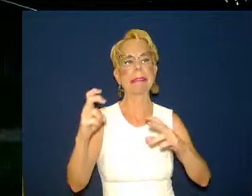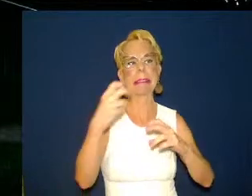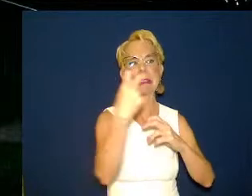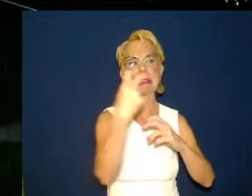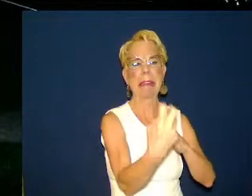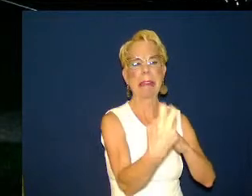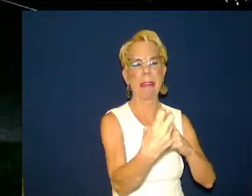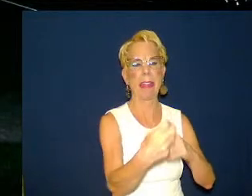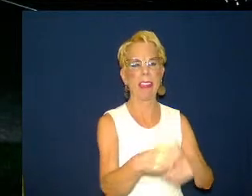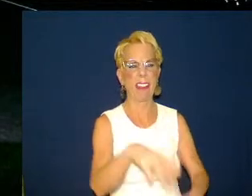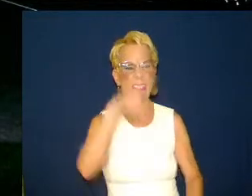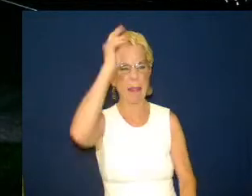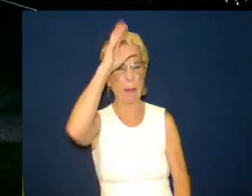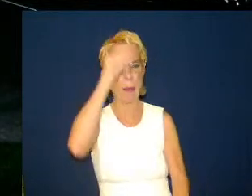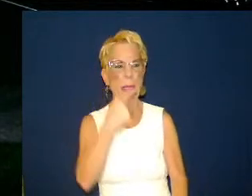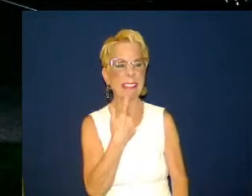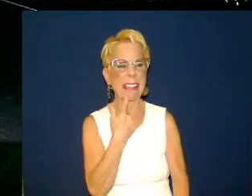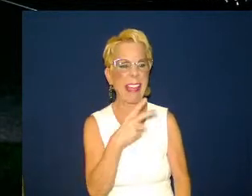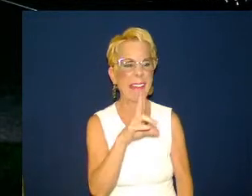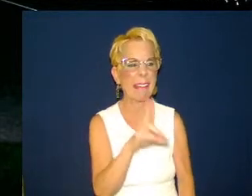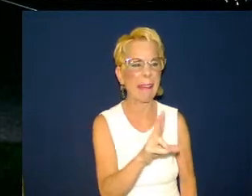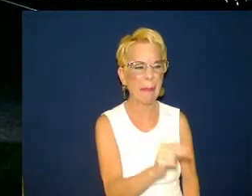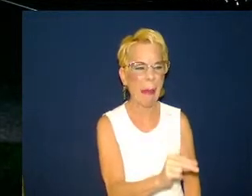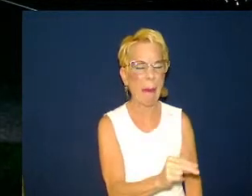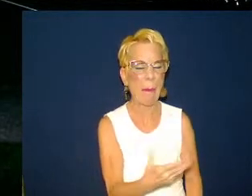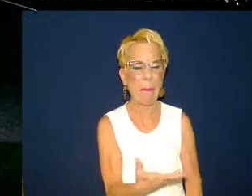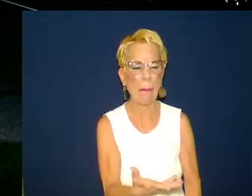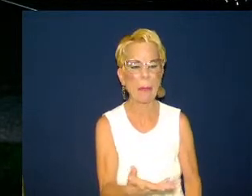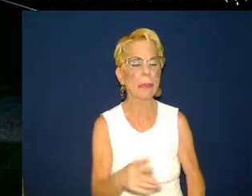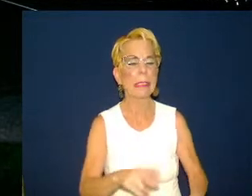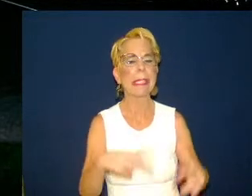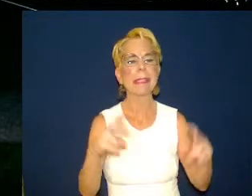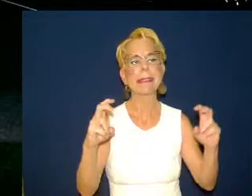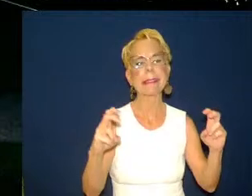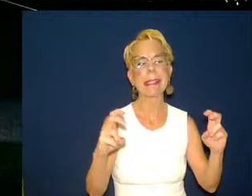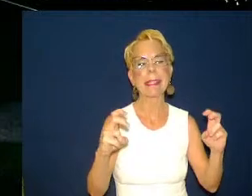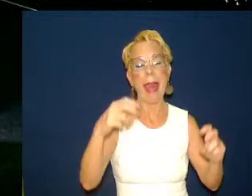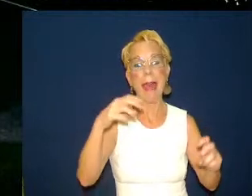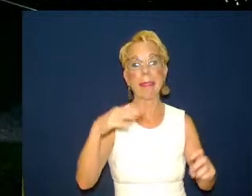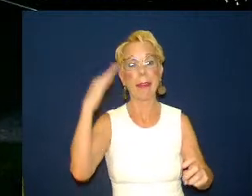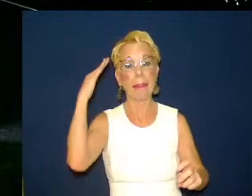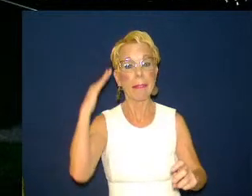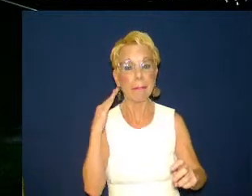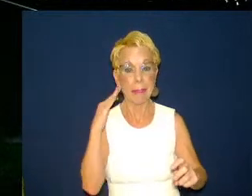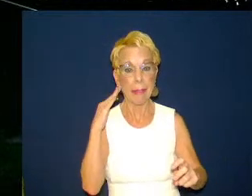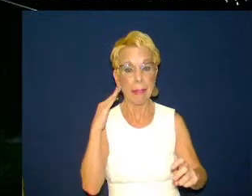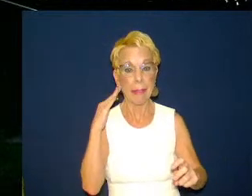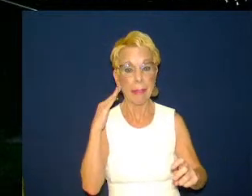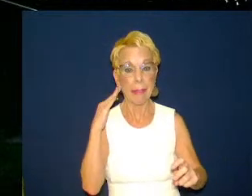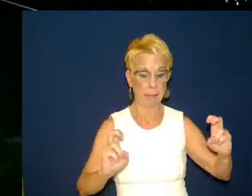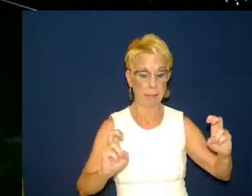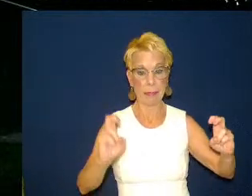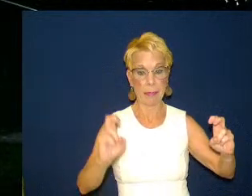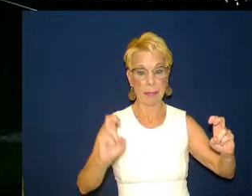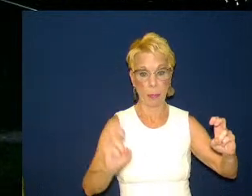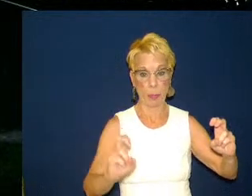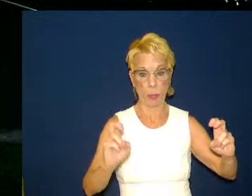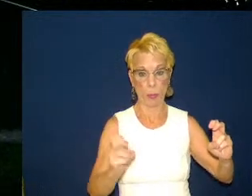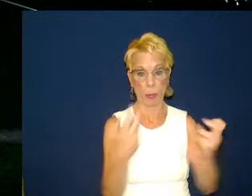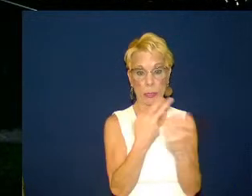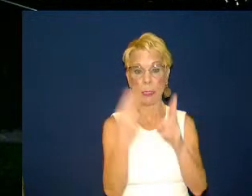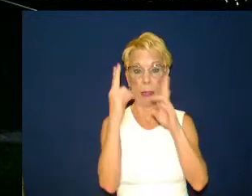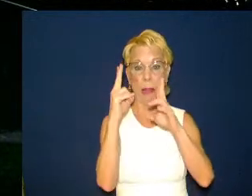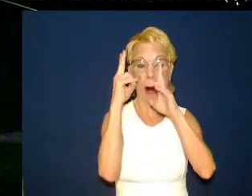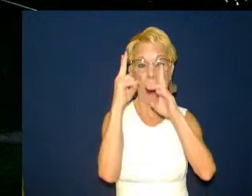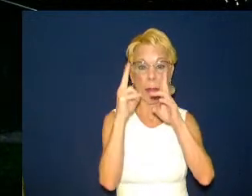That's what you and I can say about our Savior. That's what you and I can say about our Christ. That's what you and I can say about the one